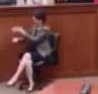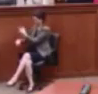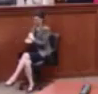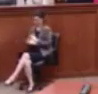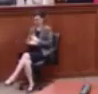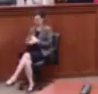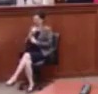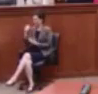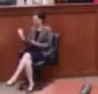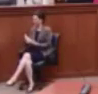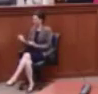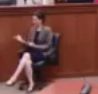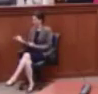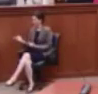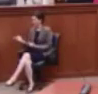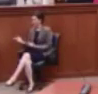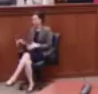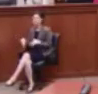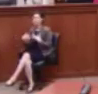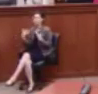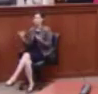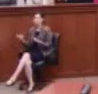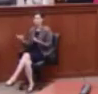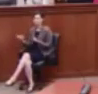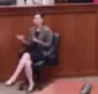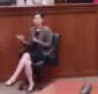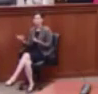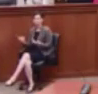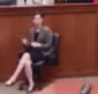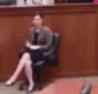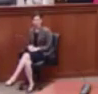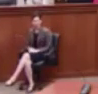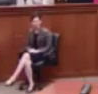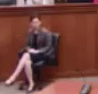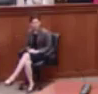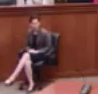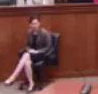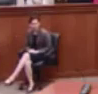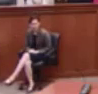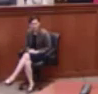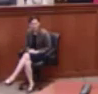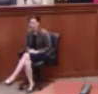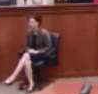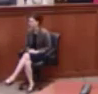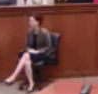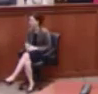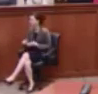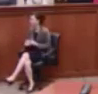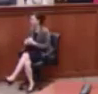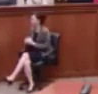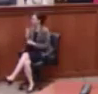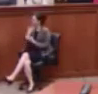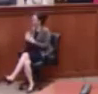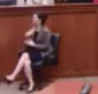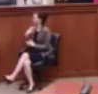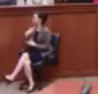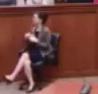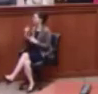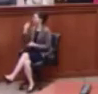what can we do in terms of communication? The marketing experts said